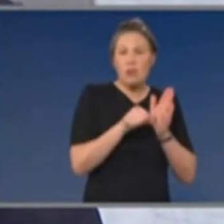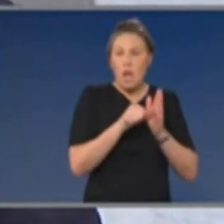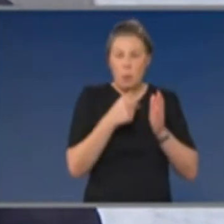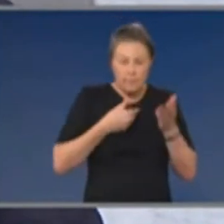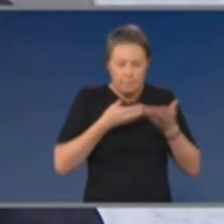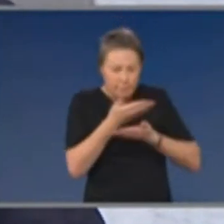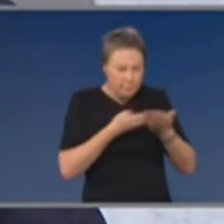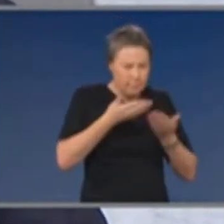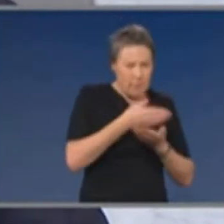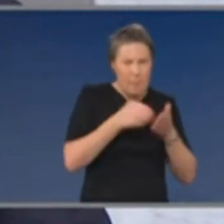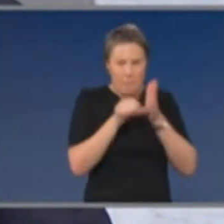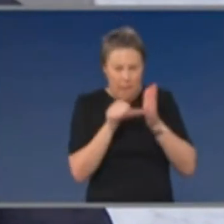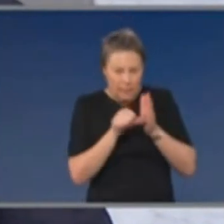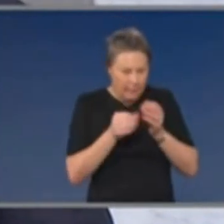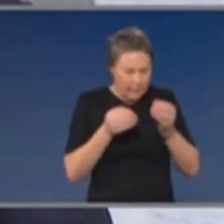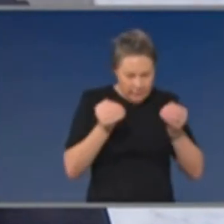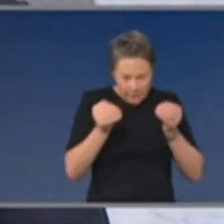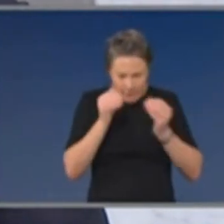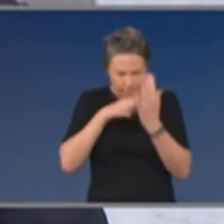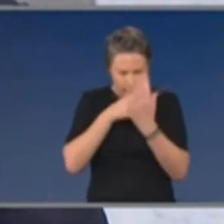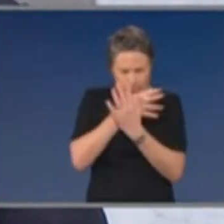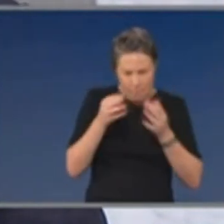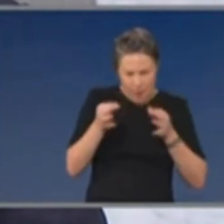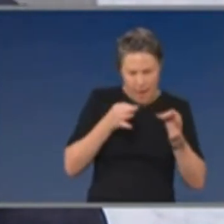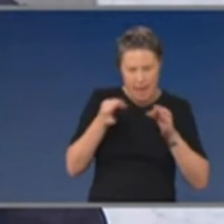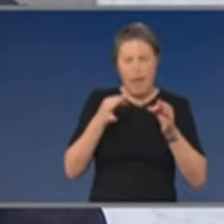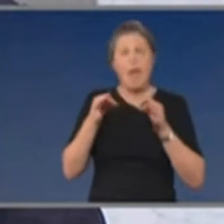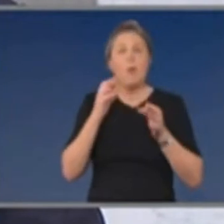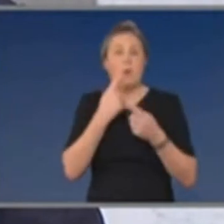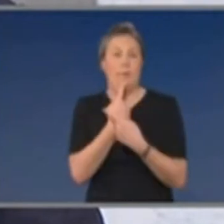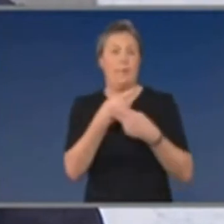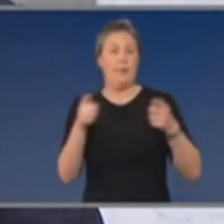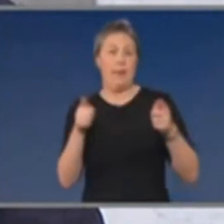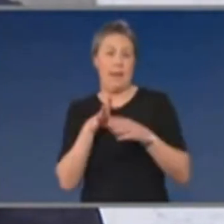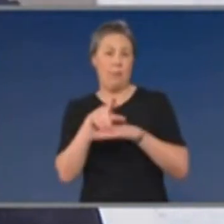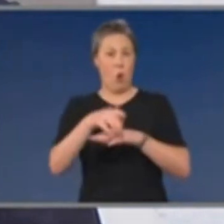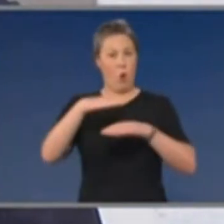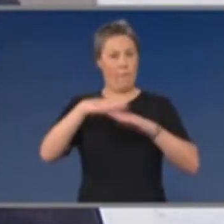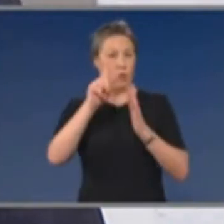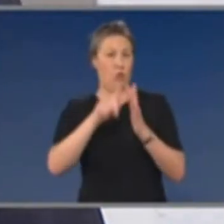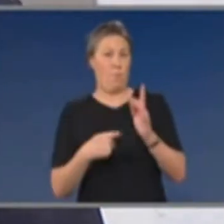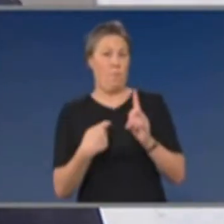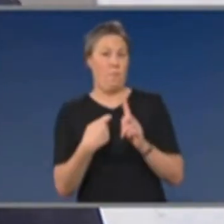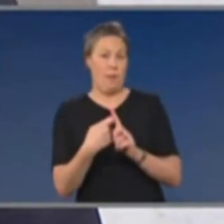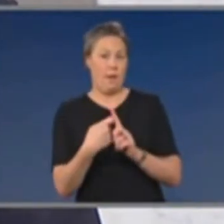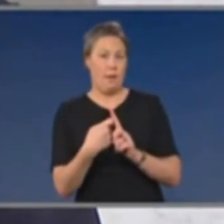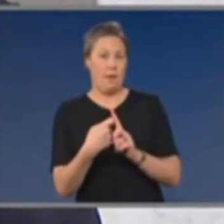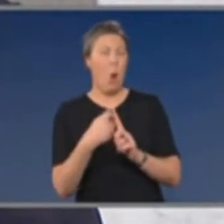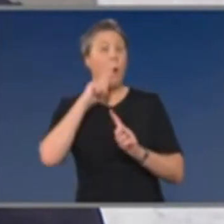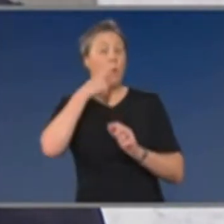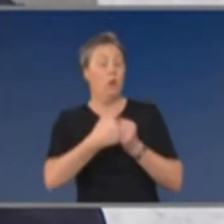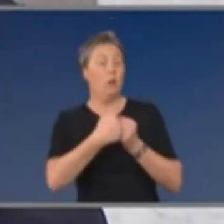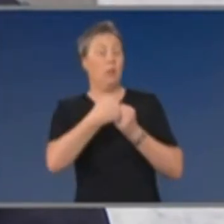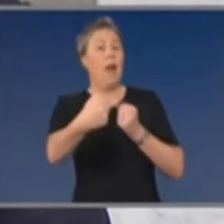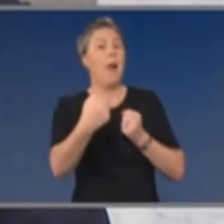days to ensure that the decisions that we've made are as timely and as targeted as possible. One of the great challenges as we